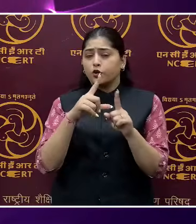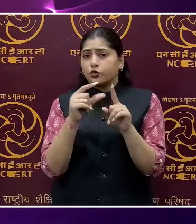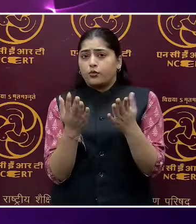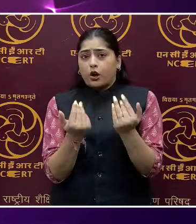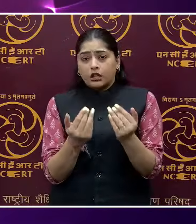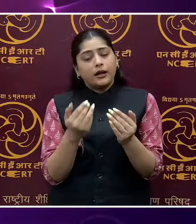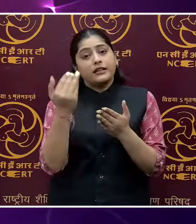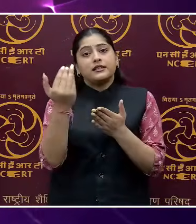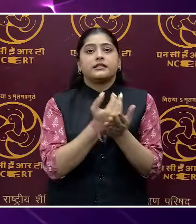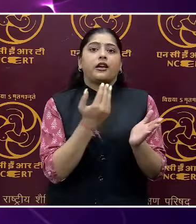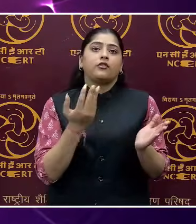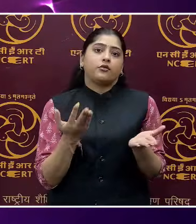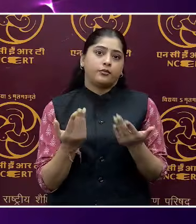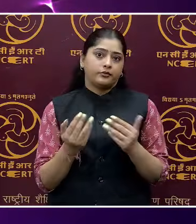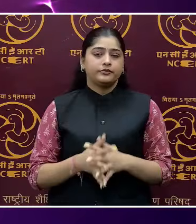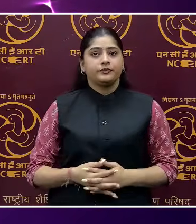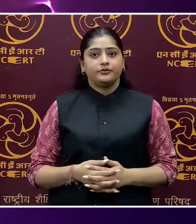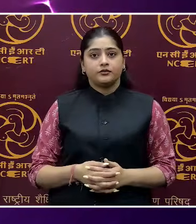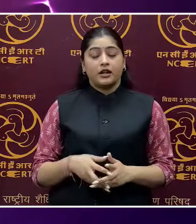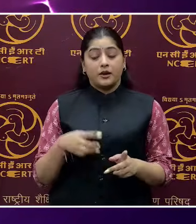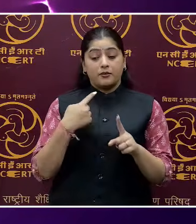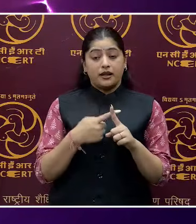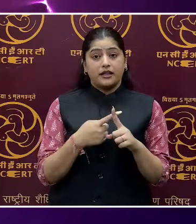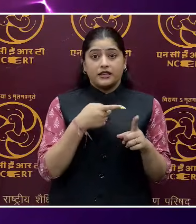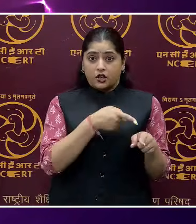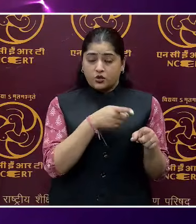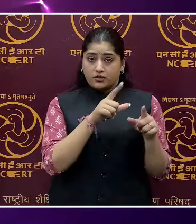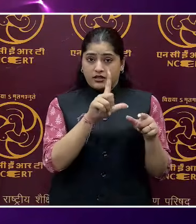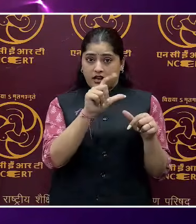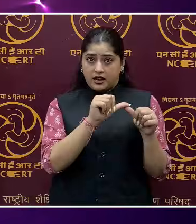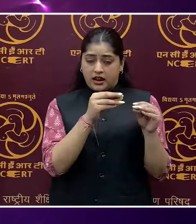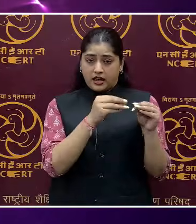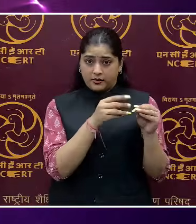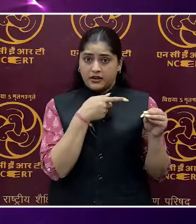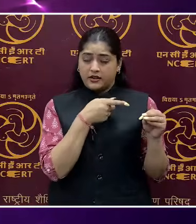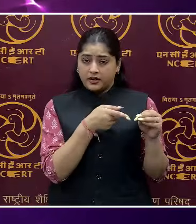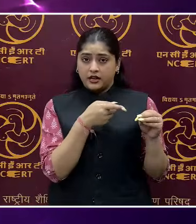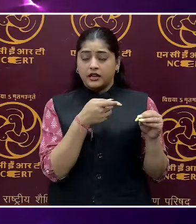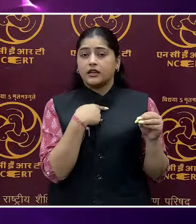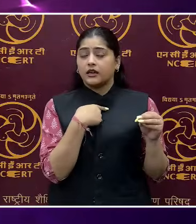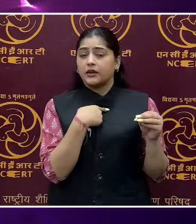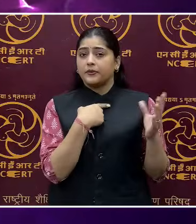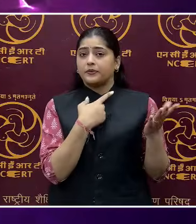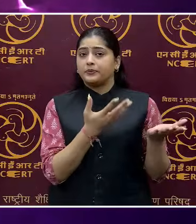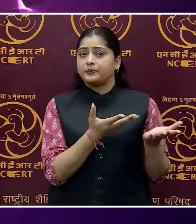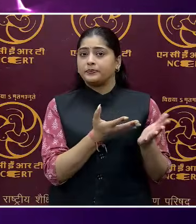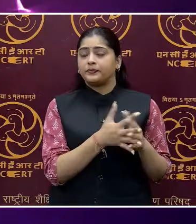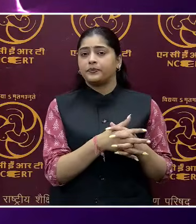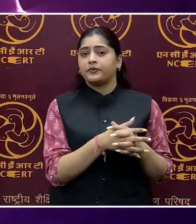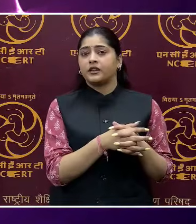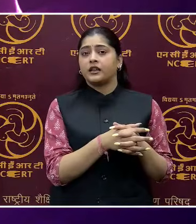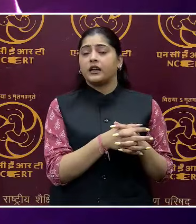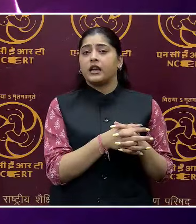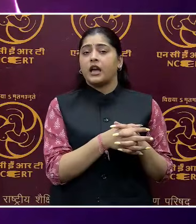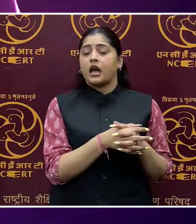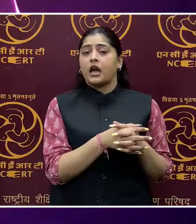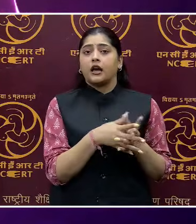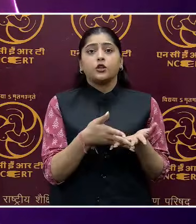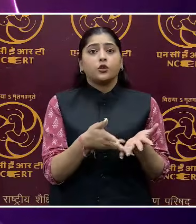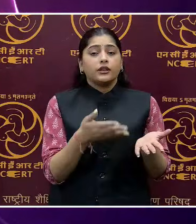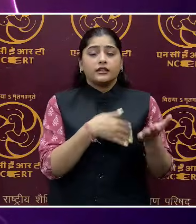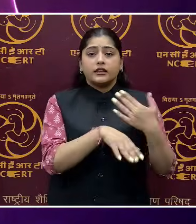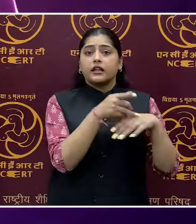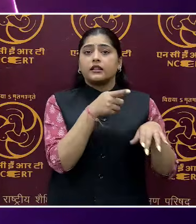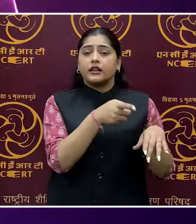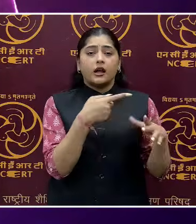safe guided manner. Also virtual lab can provide that platform also that where physical labs or real labs